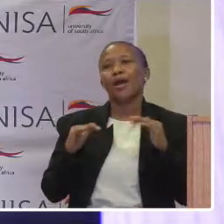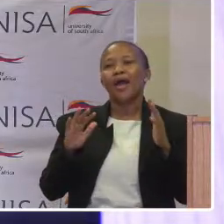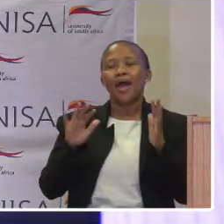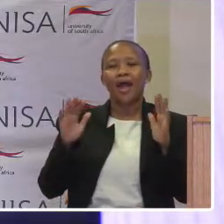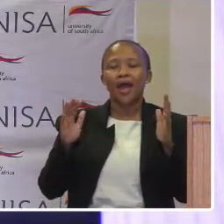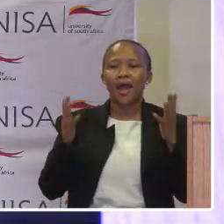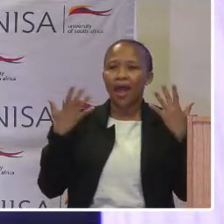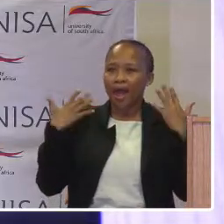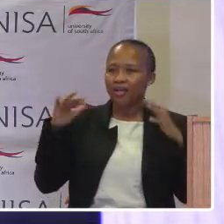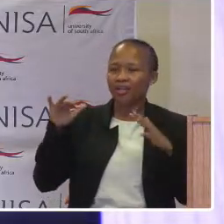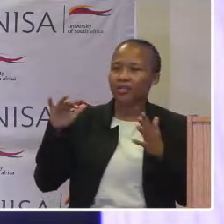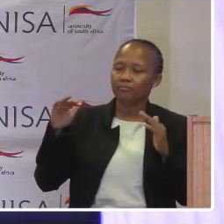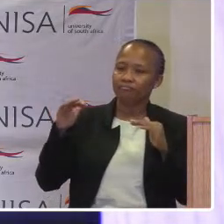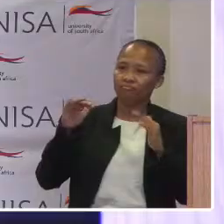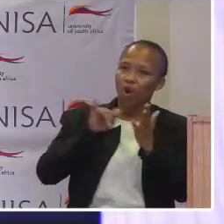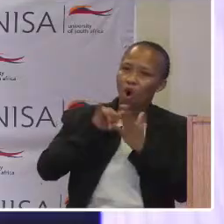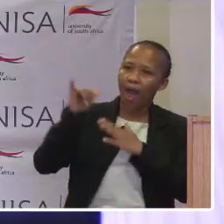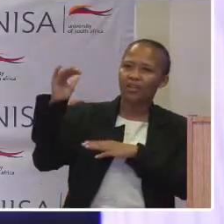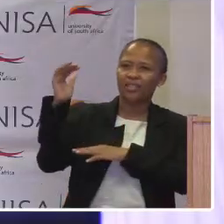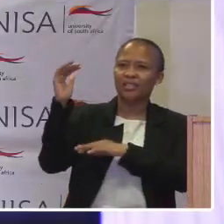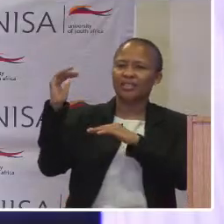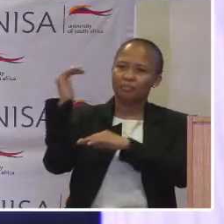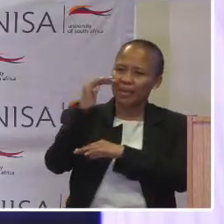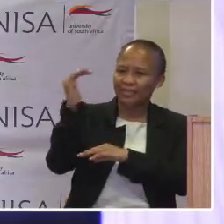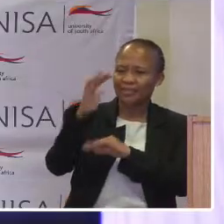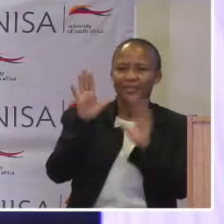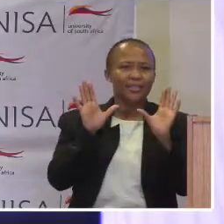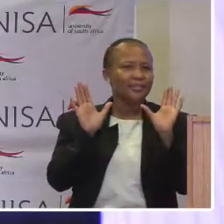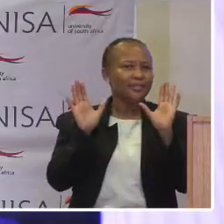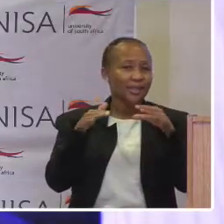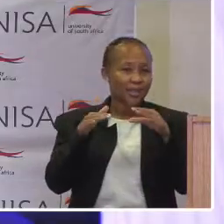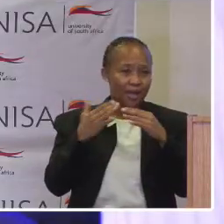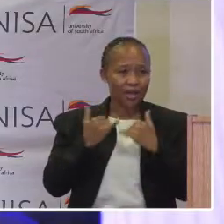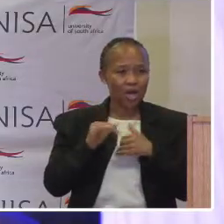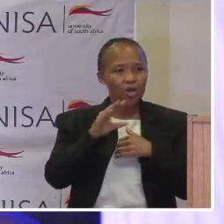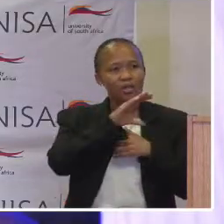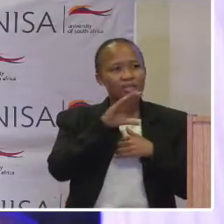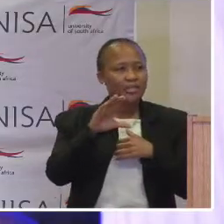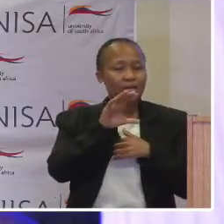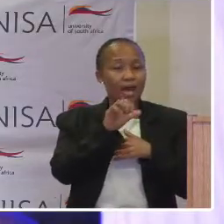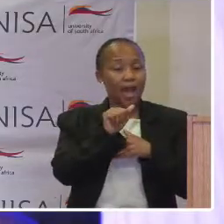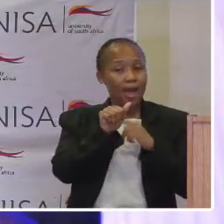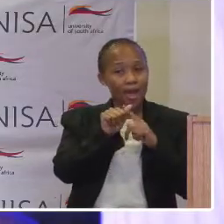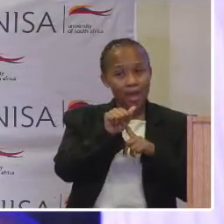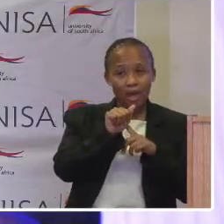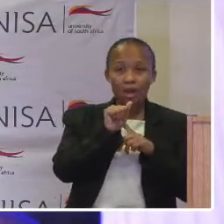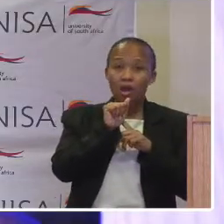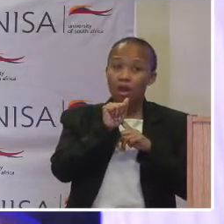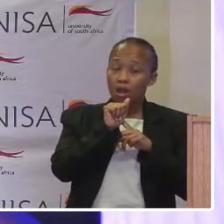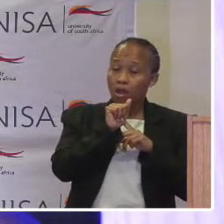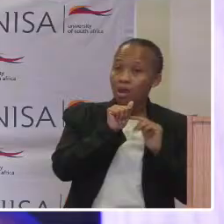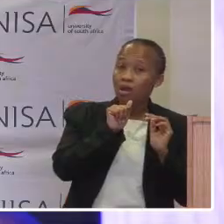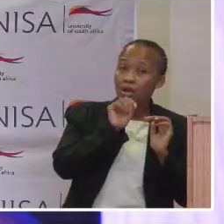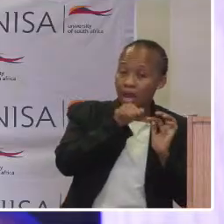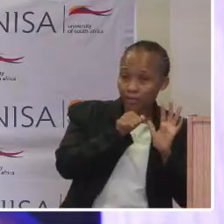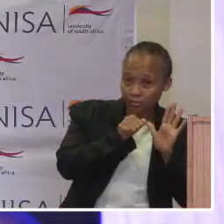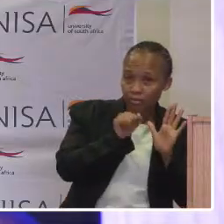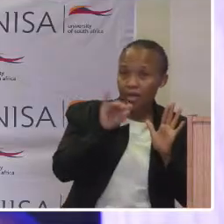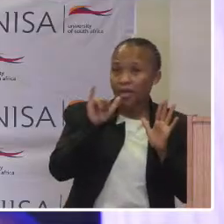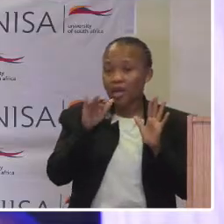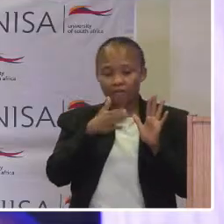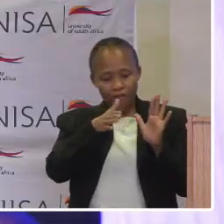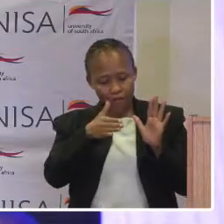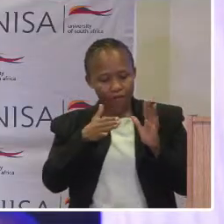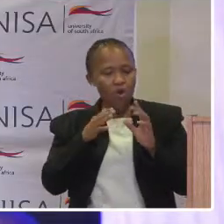sector, it surely relies with the CAA. We will definitely do nothing without CAA. I